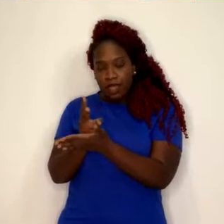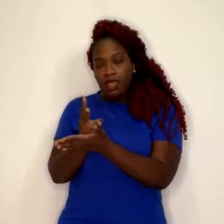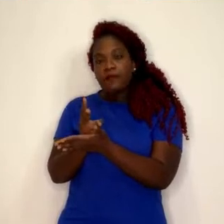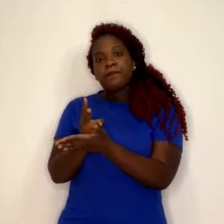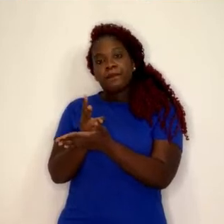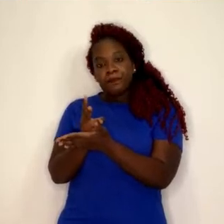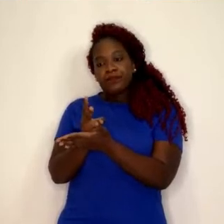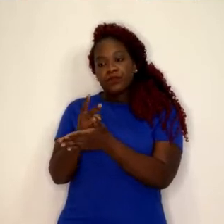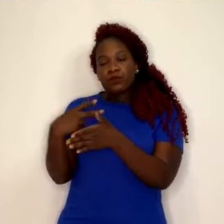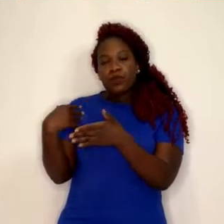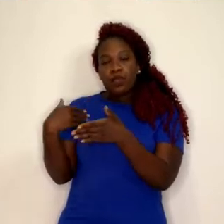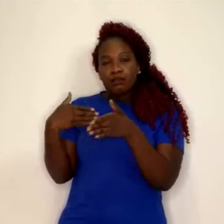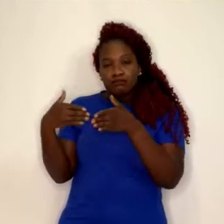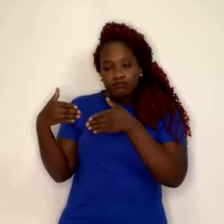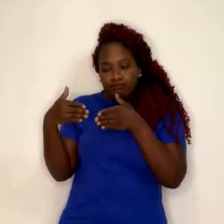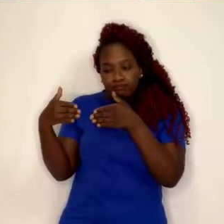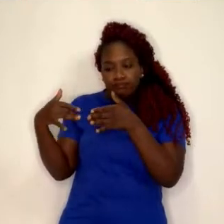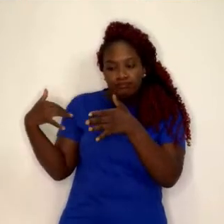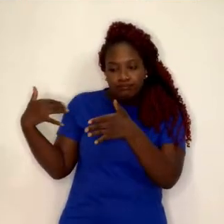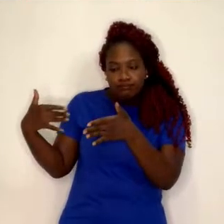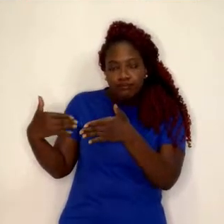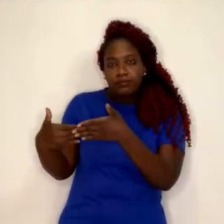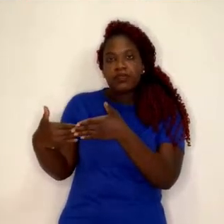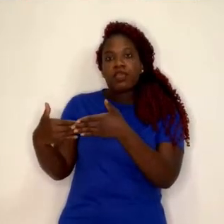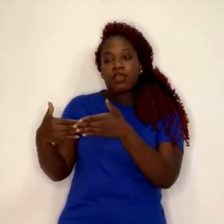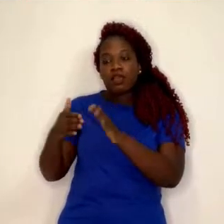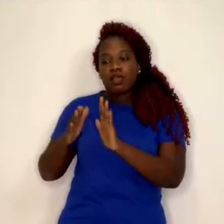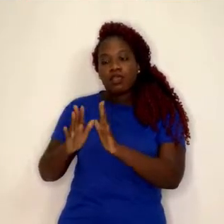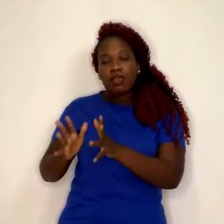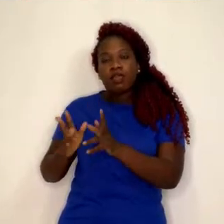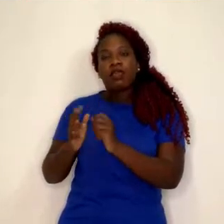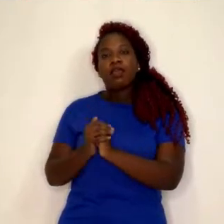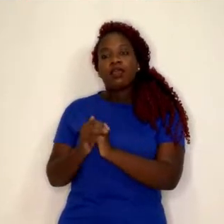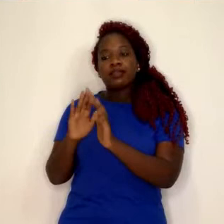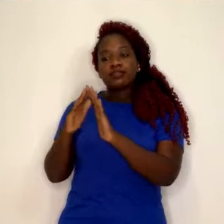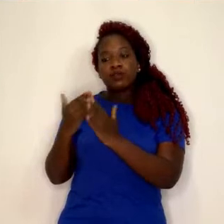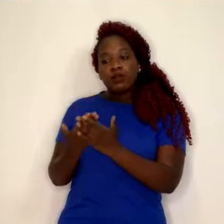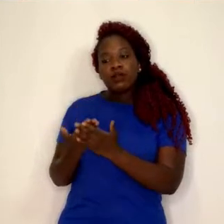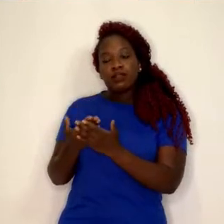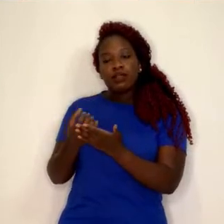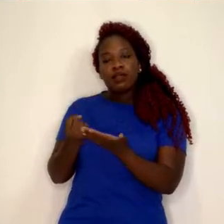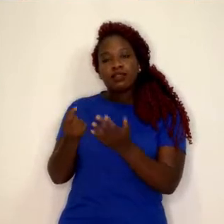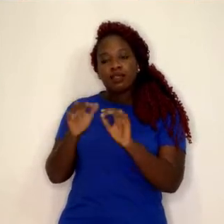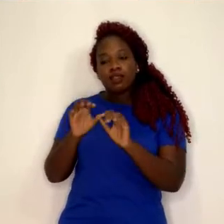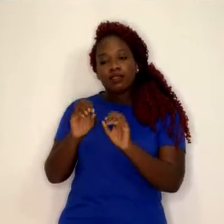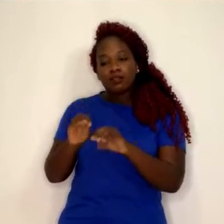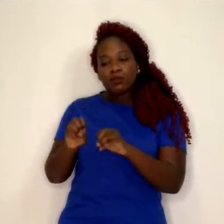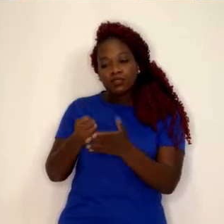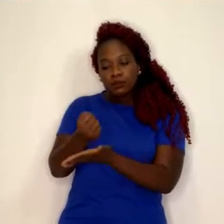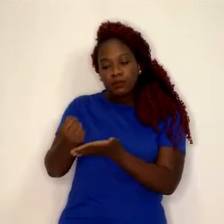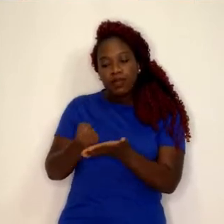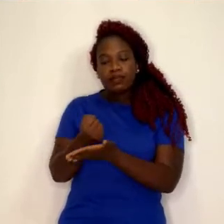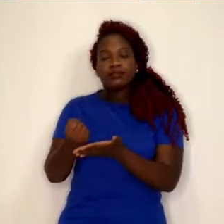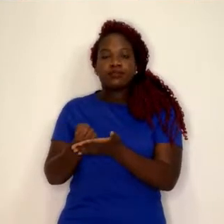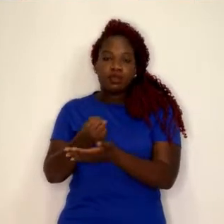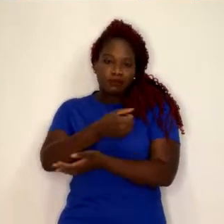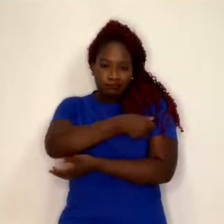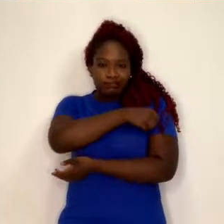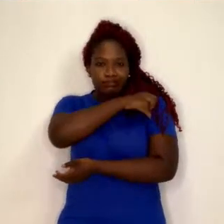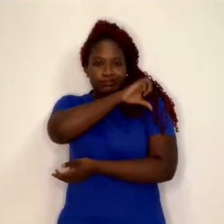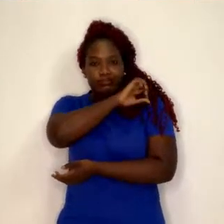of in a trajectory, the school trajectory, and basic education, and so